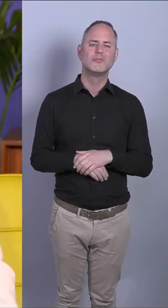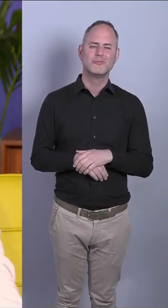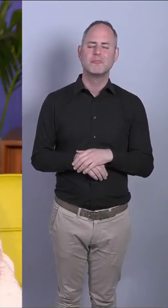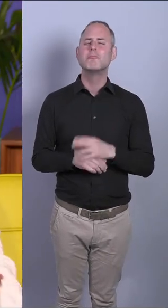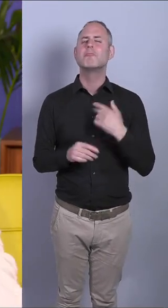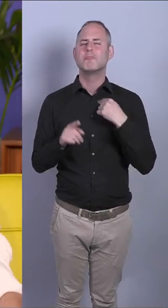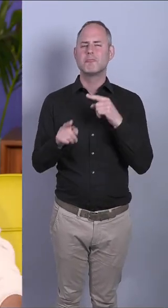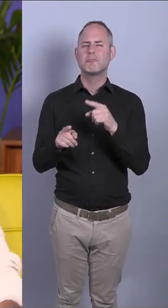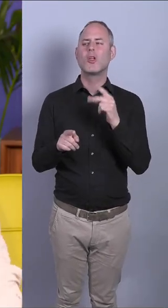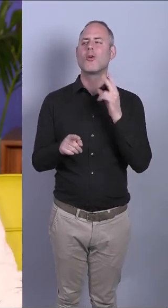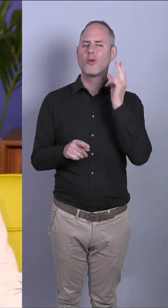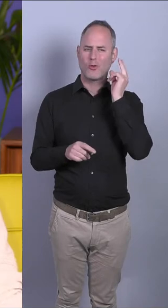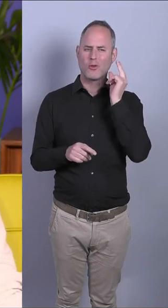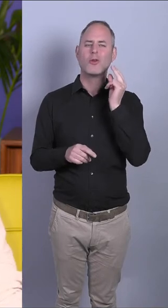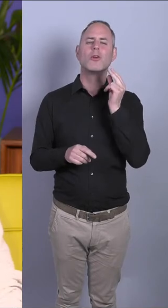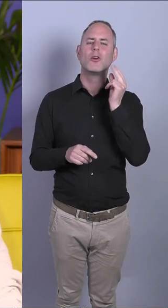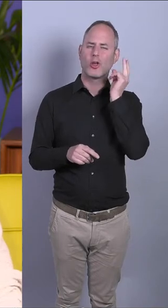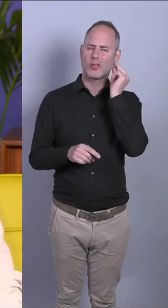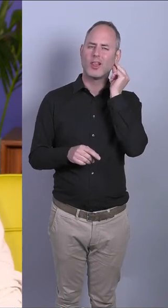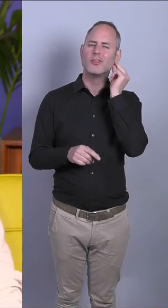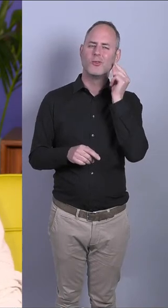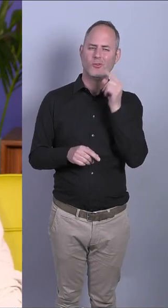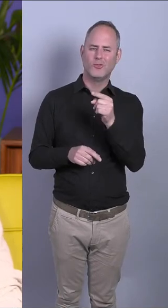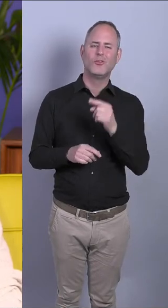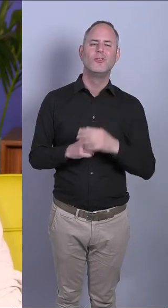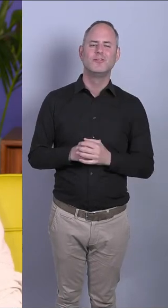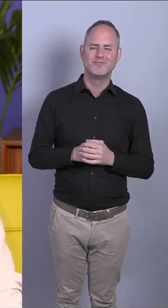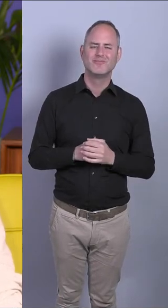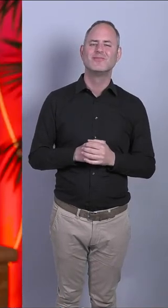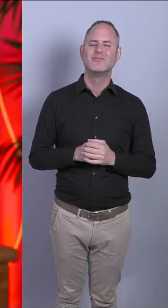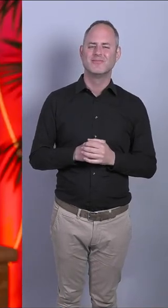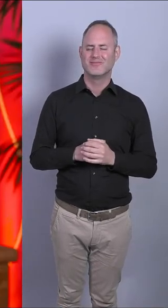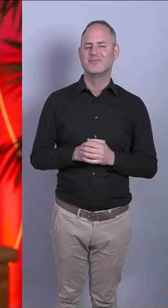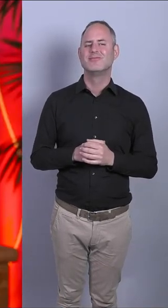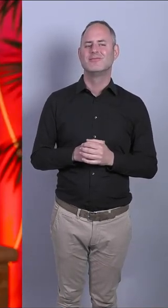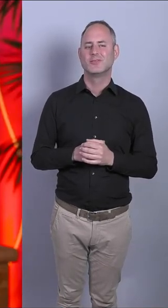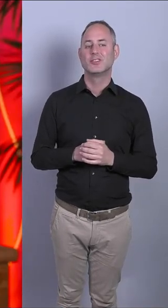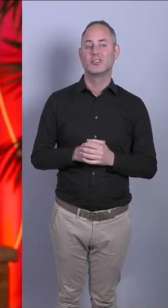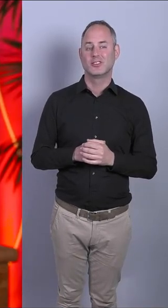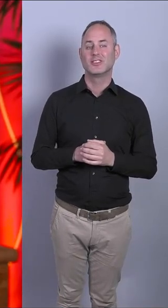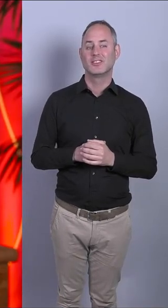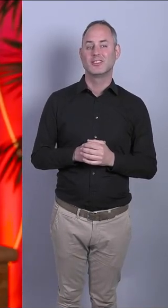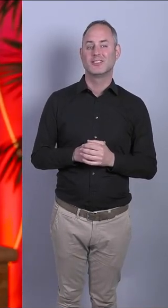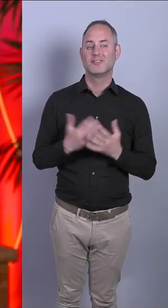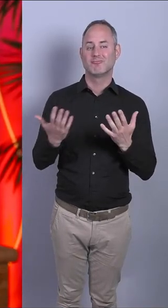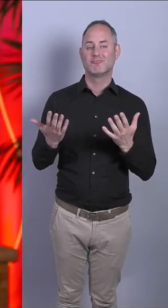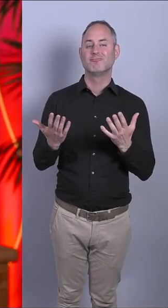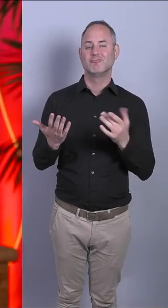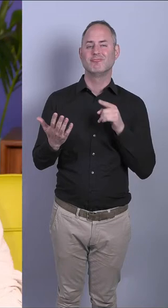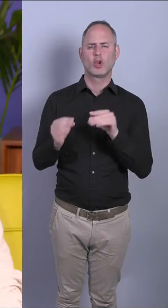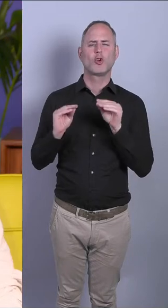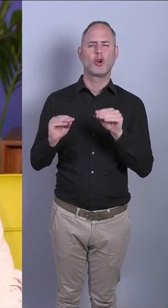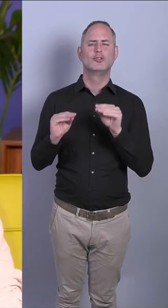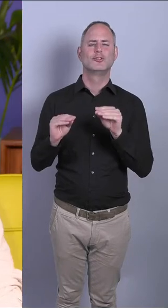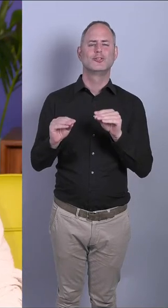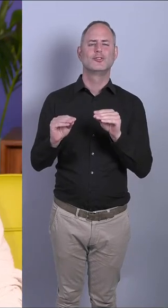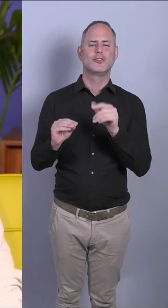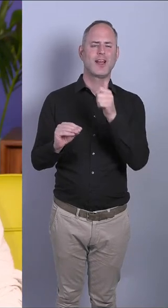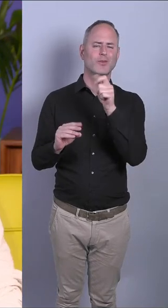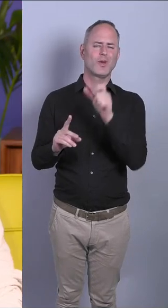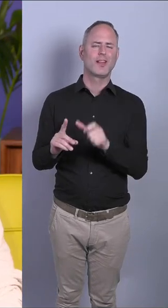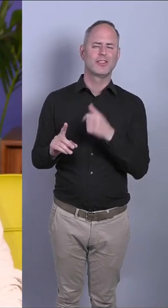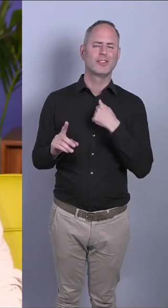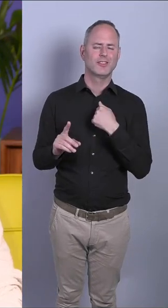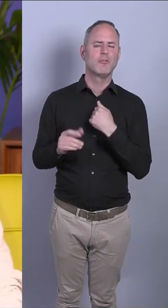Ronaldinho. And of course, my trainer, Michael Curtin. What has been your greatest success so far?